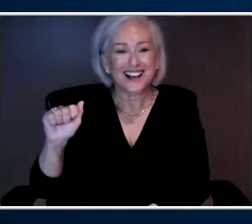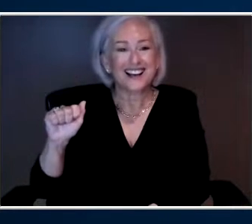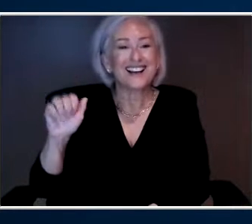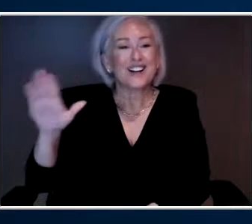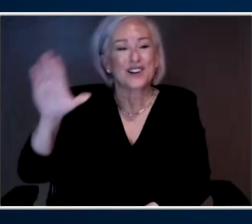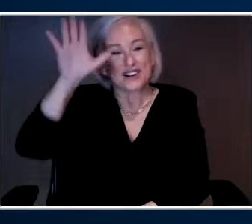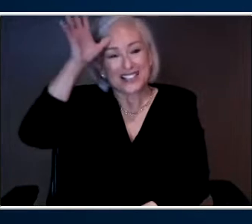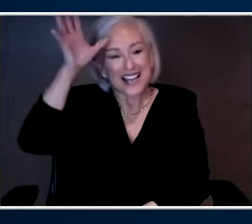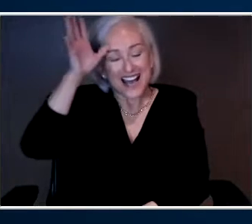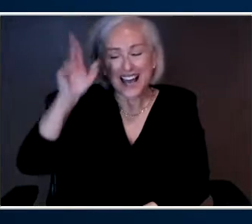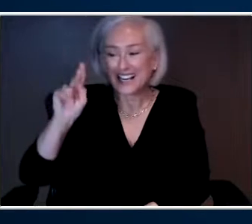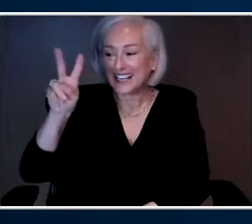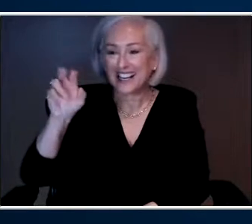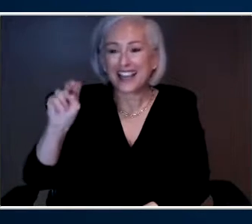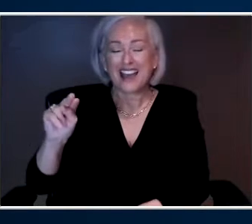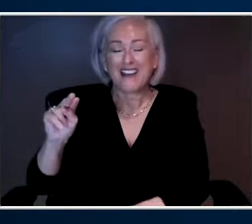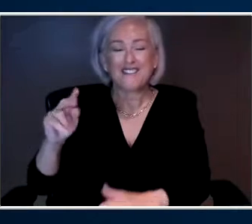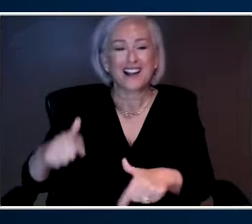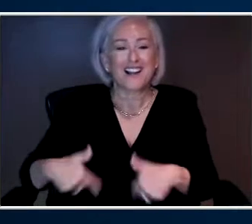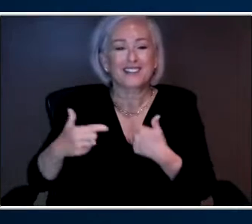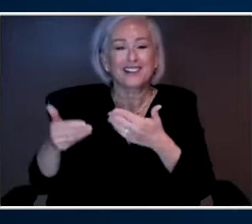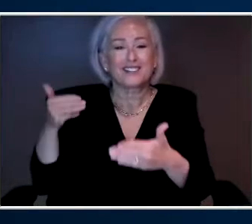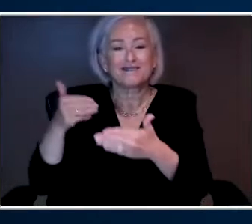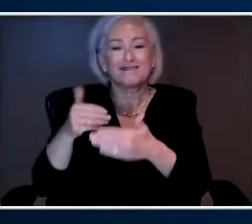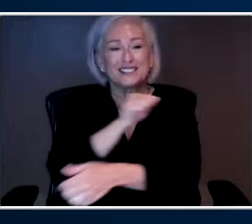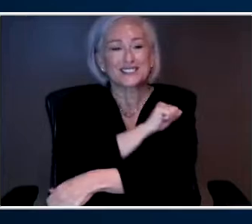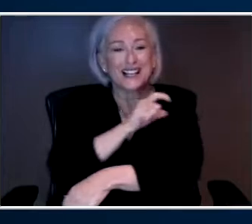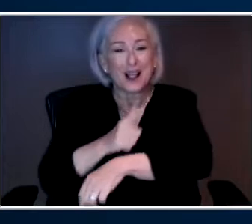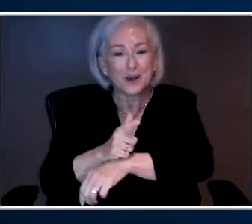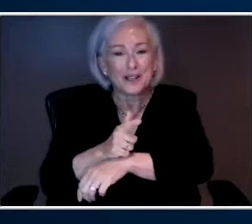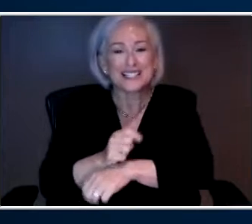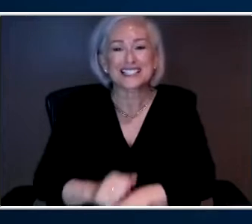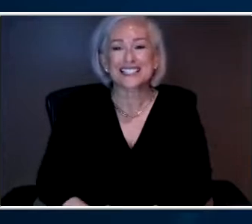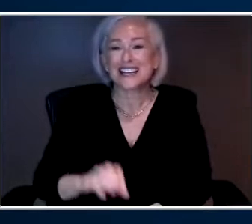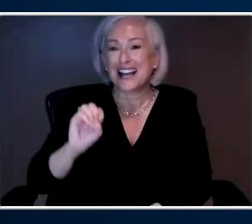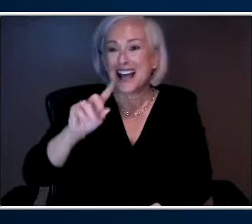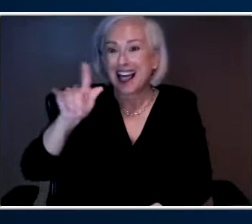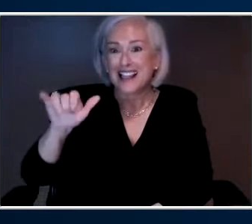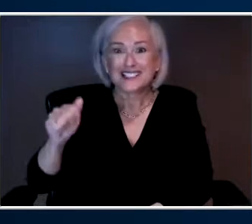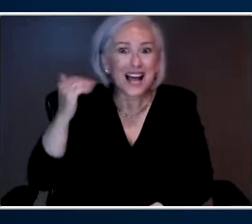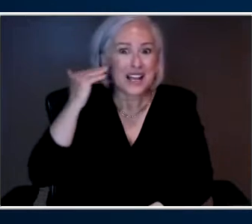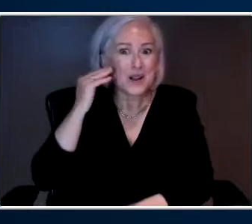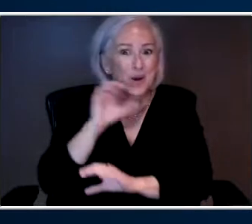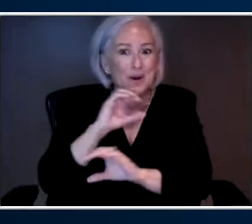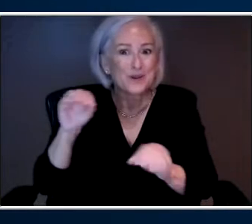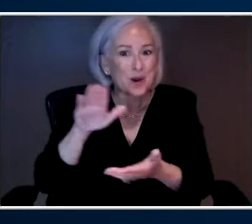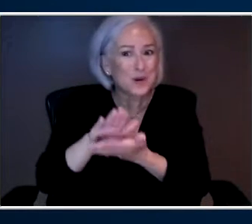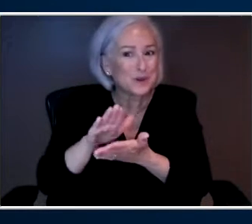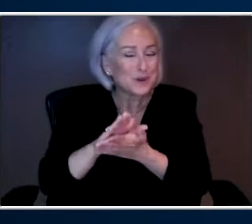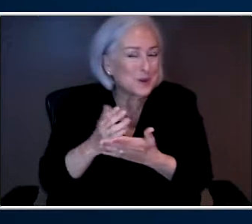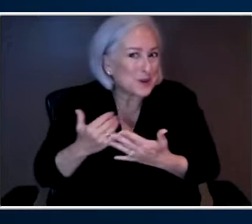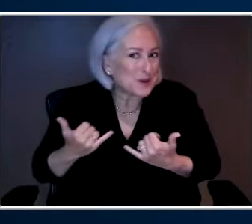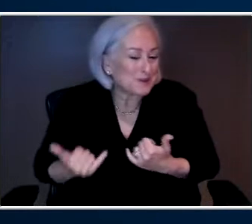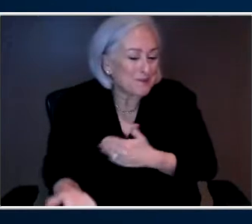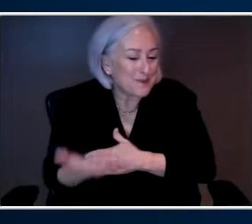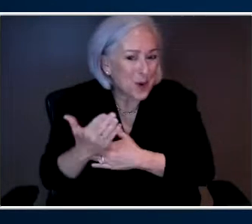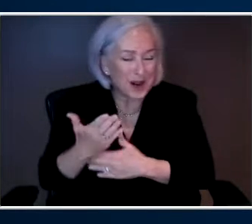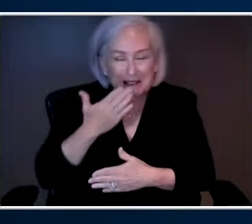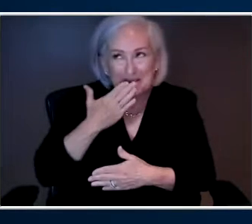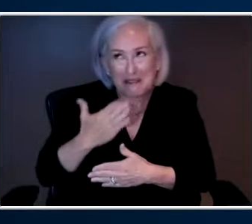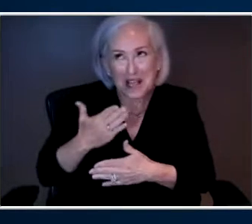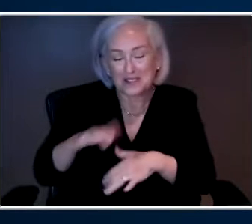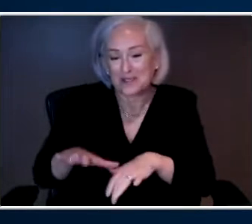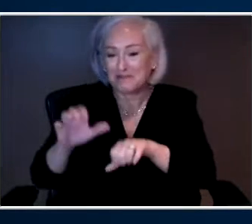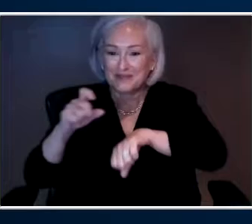Good morning to both of you. And Elsa, I know you're out of class today a little bit, for a while anyway, so thanks for making time